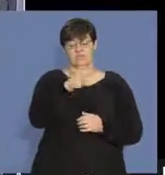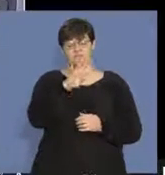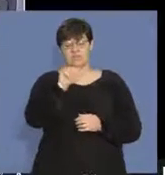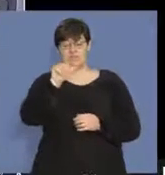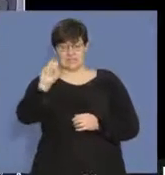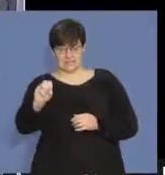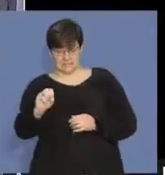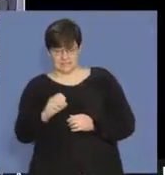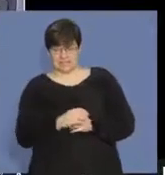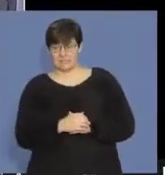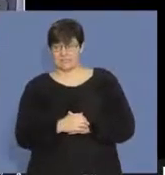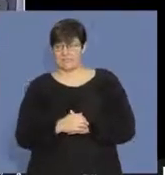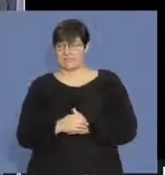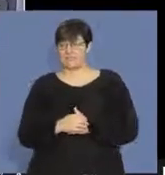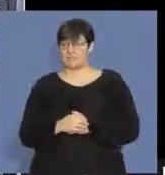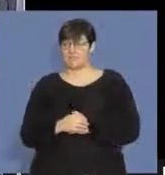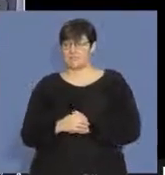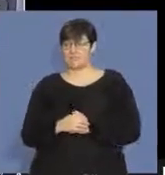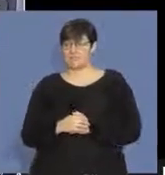is 5,460. Let's do that.